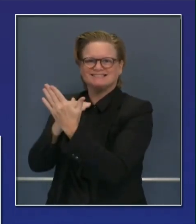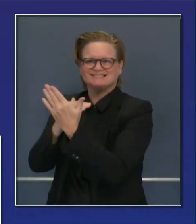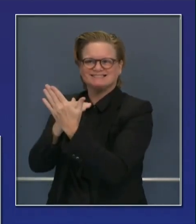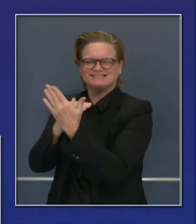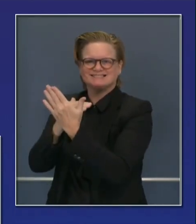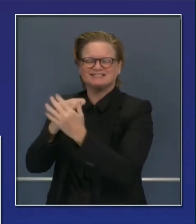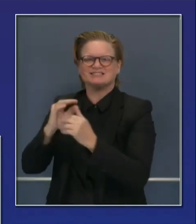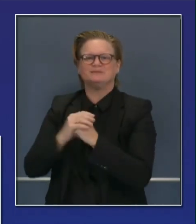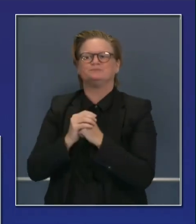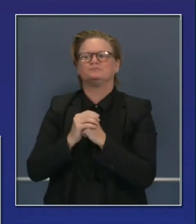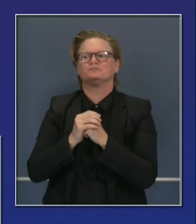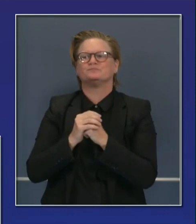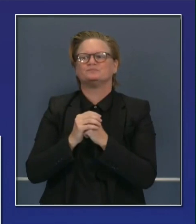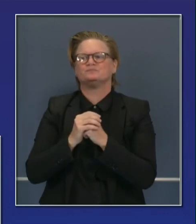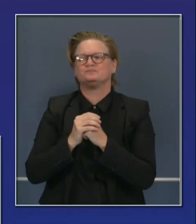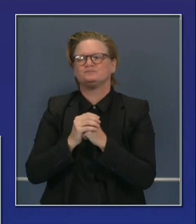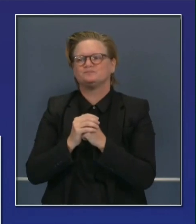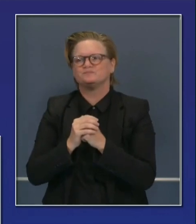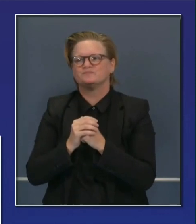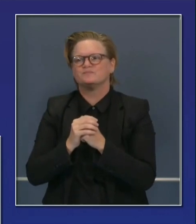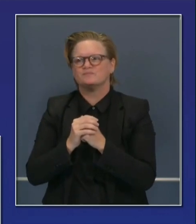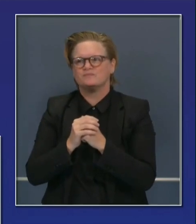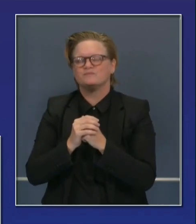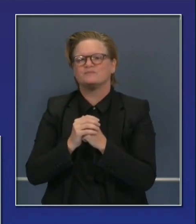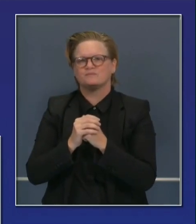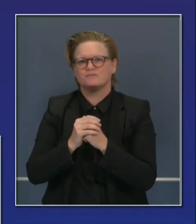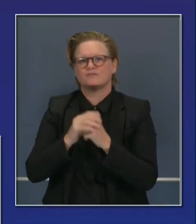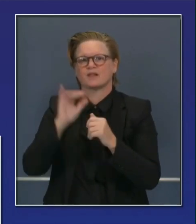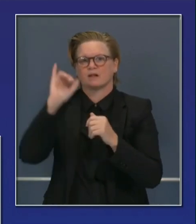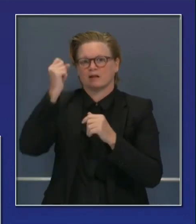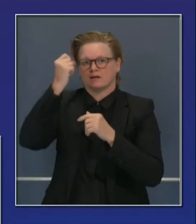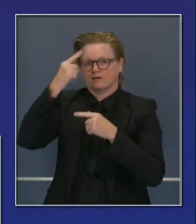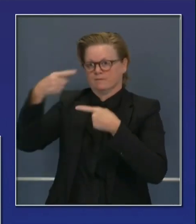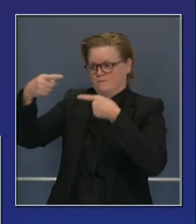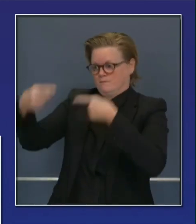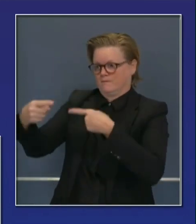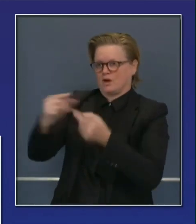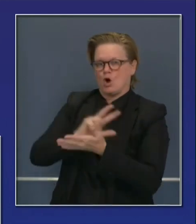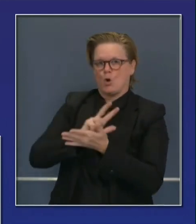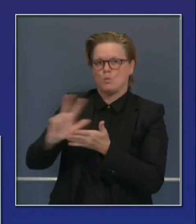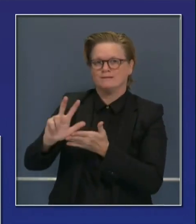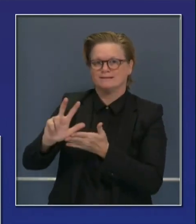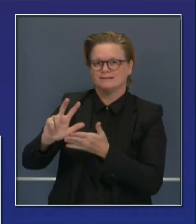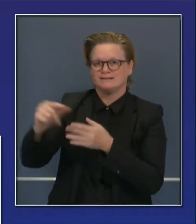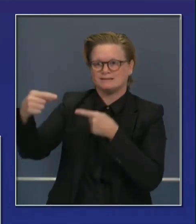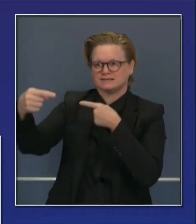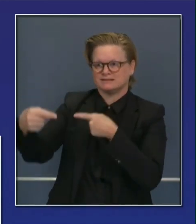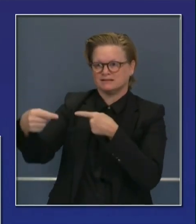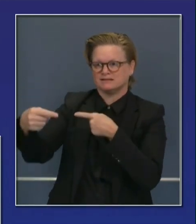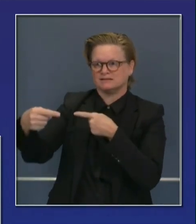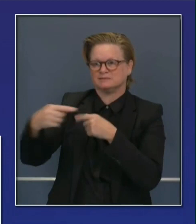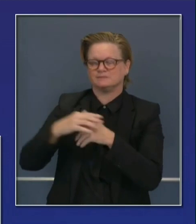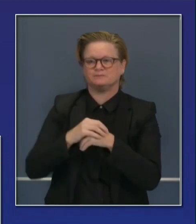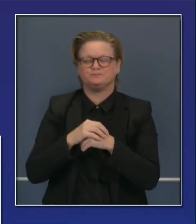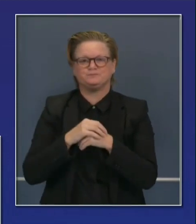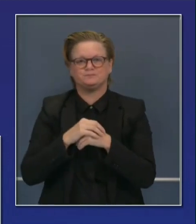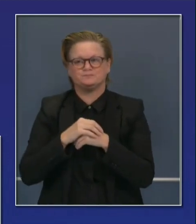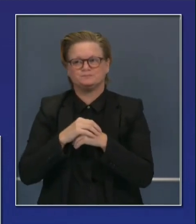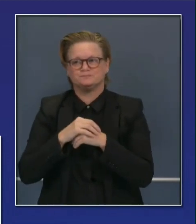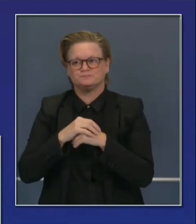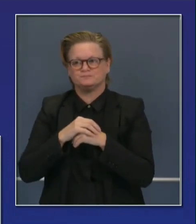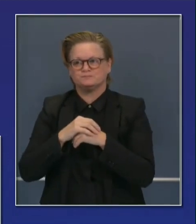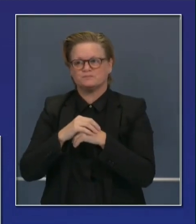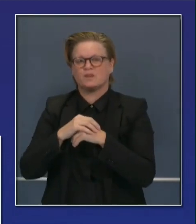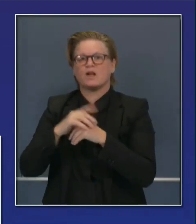soonest. So we will look 3 weeks from whenever a region passes that initial less than 15%